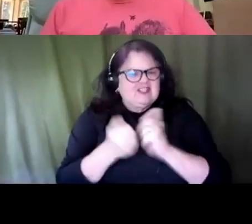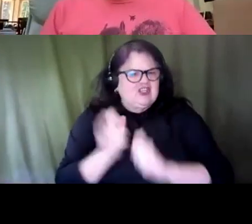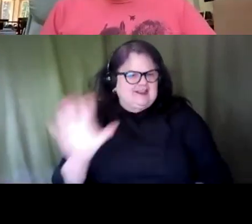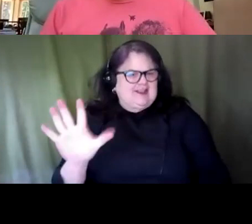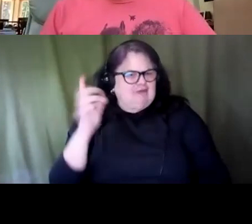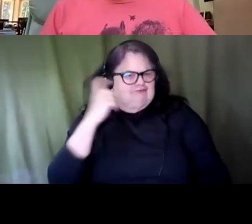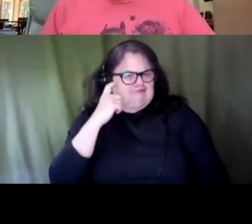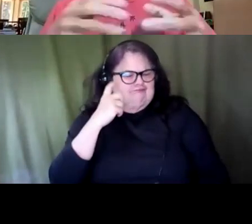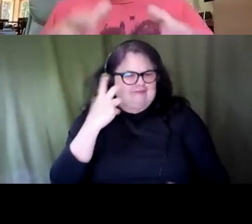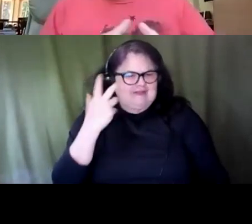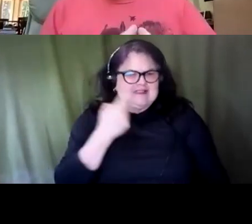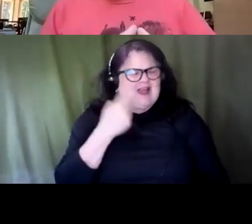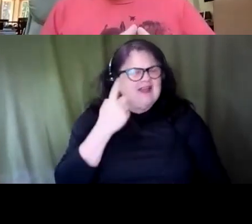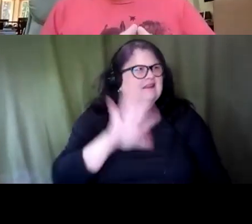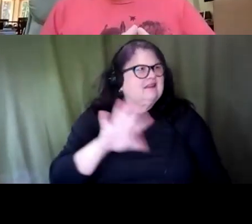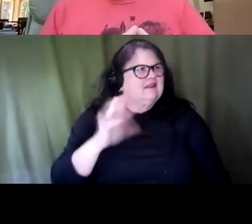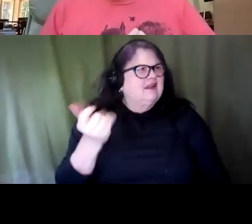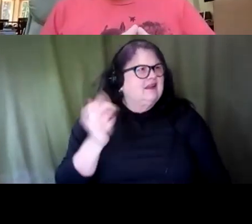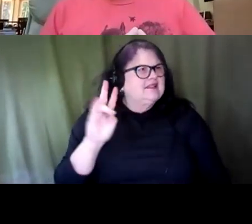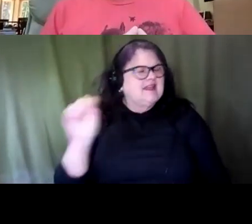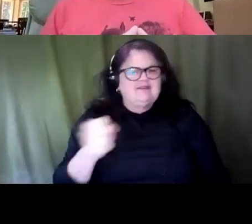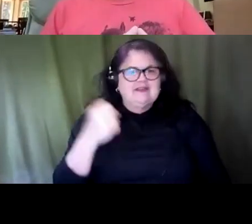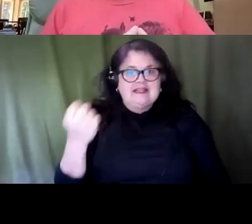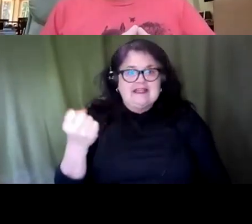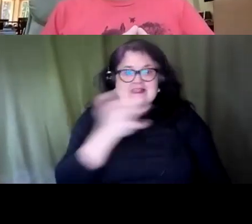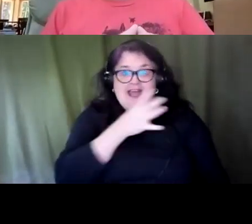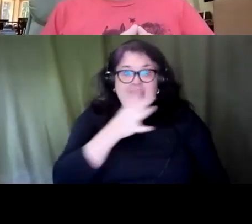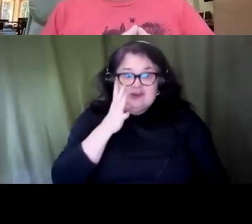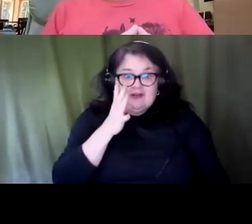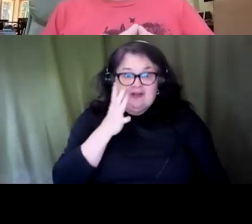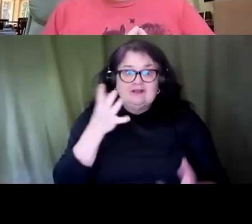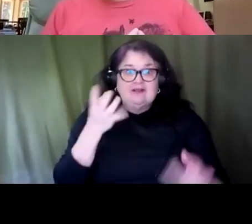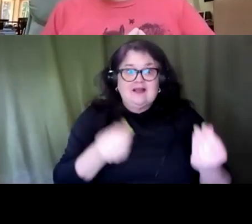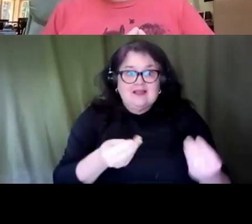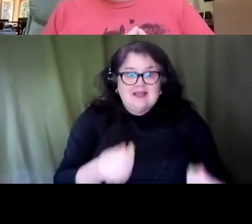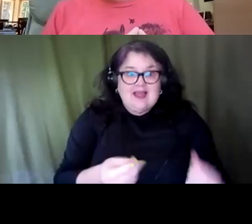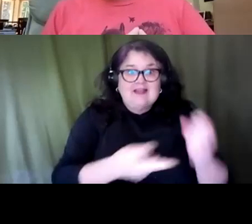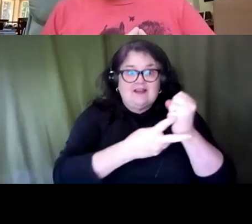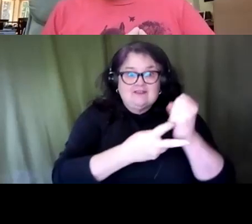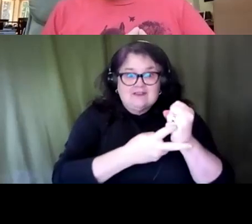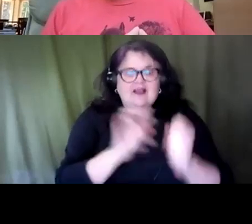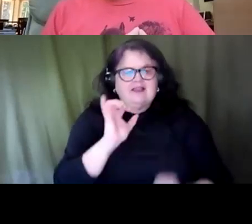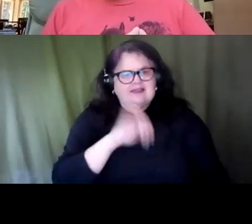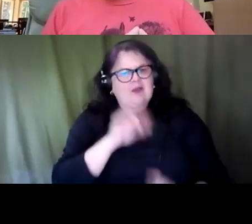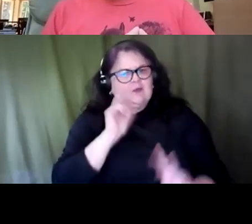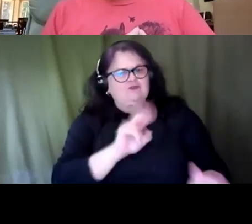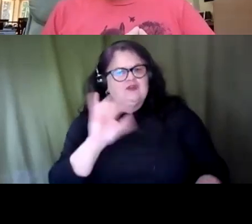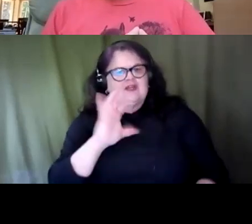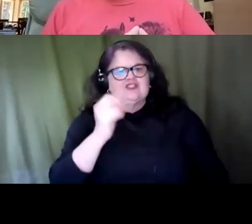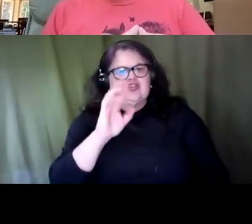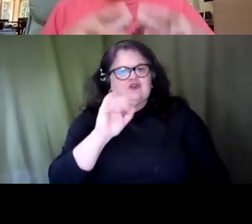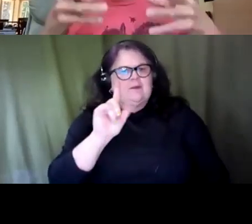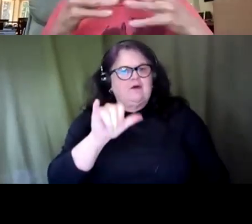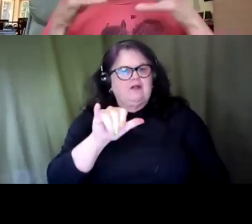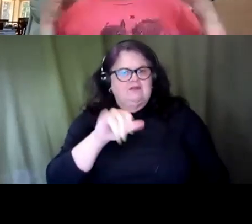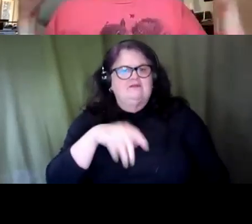think the 70s that agricultural land conservation came to be viewed as a charitable activity. And so it really has to do with